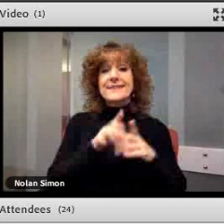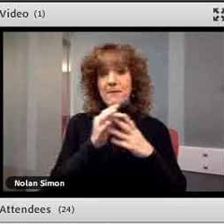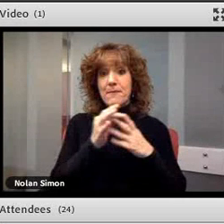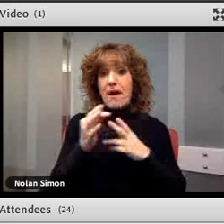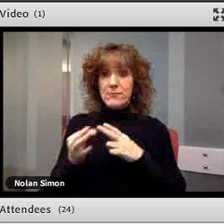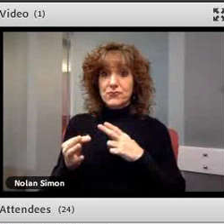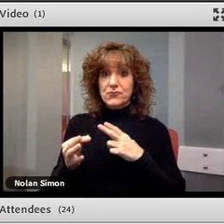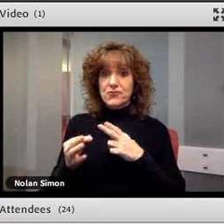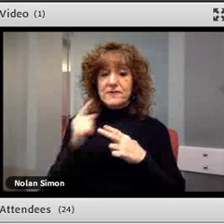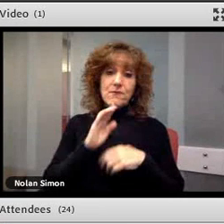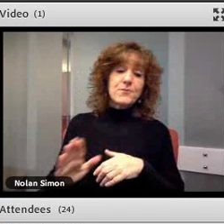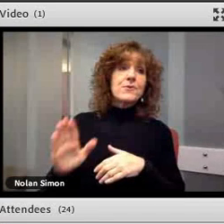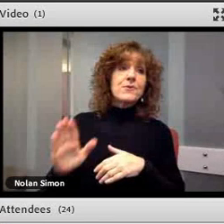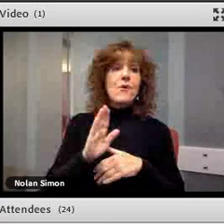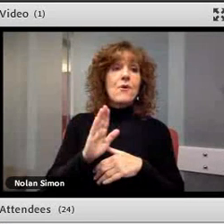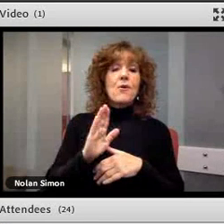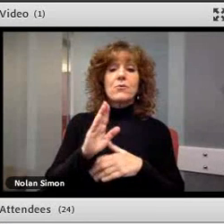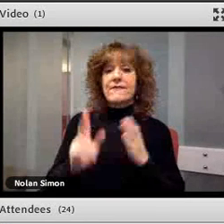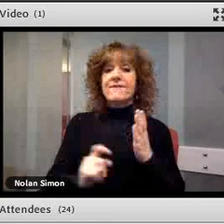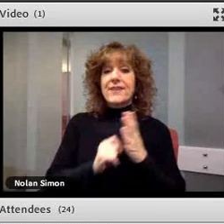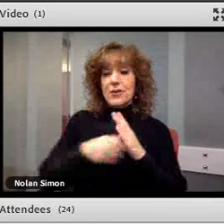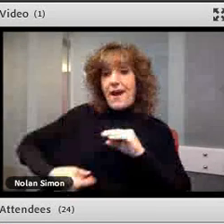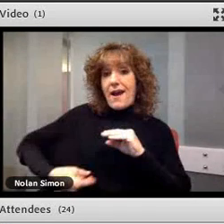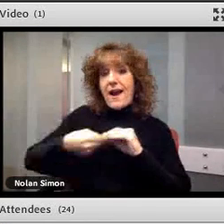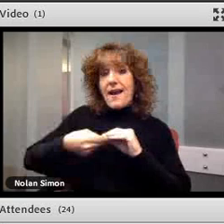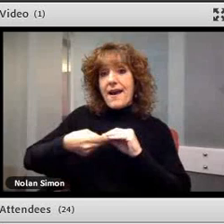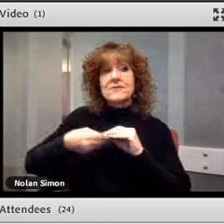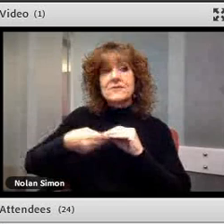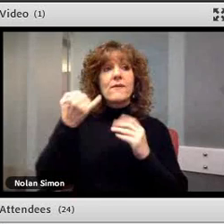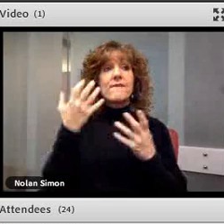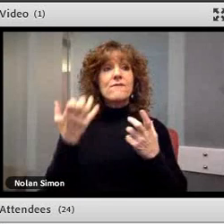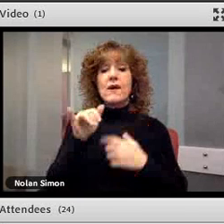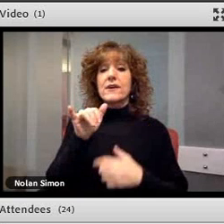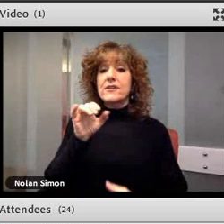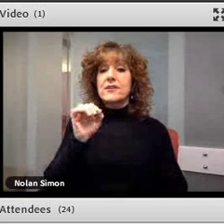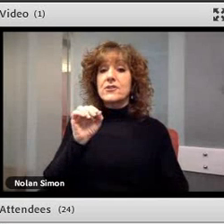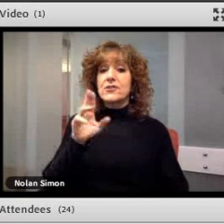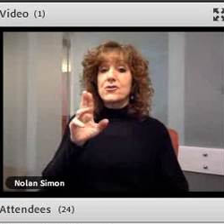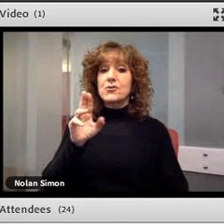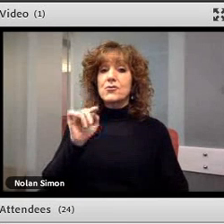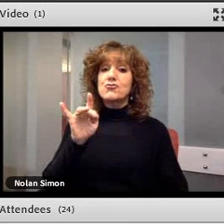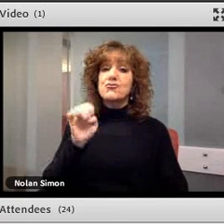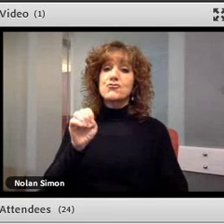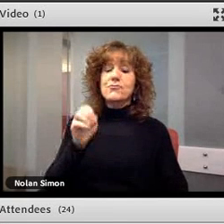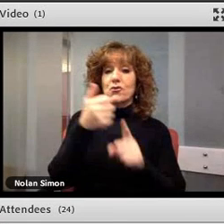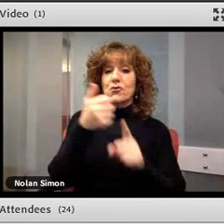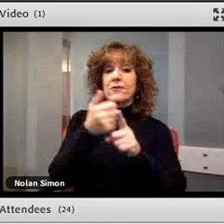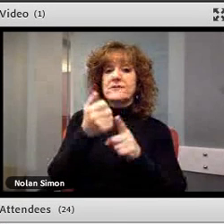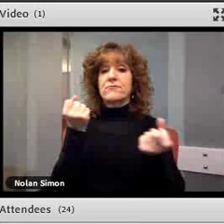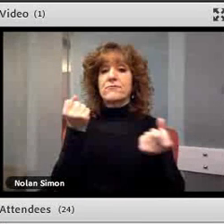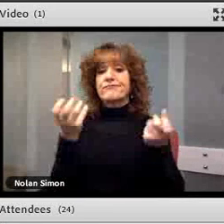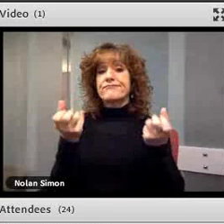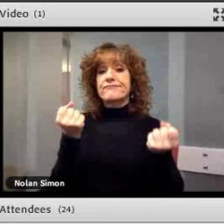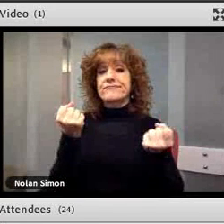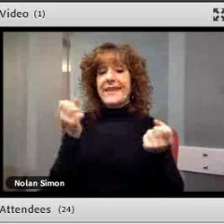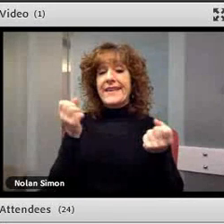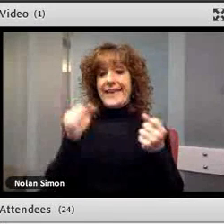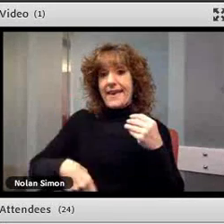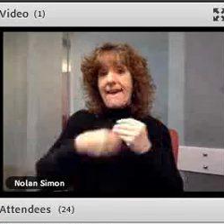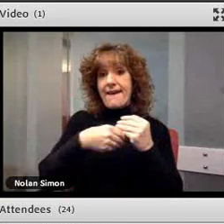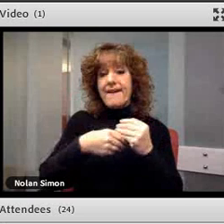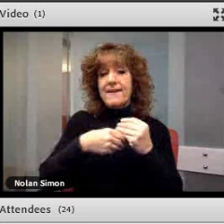are there to put in your own video. So here, if you want a YouTube video of yourself signing, you can put that in. And then